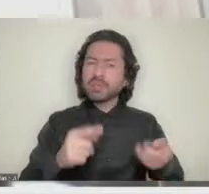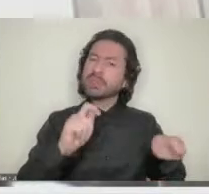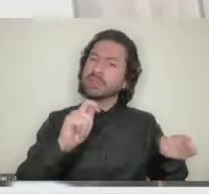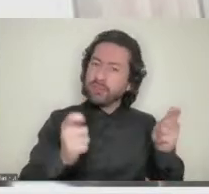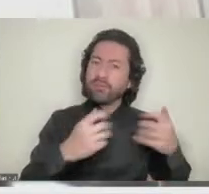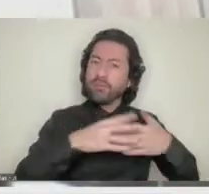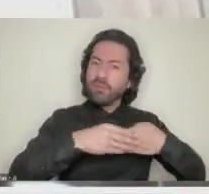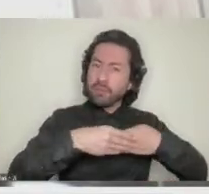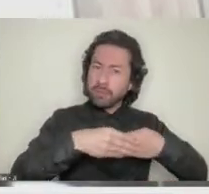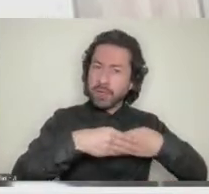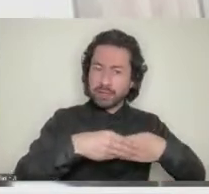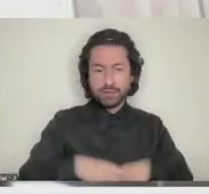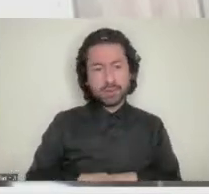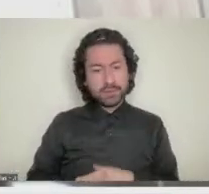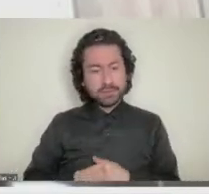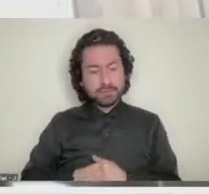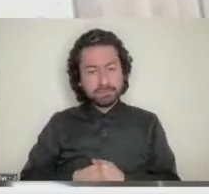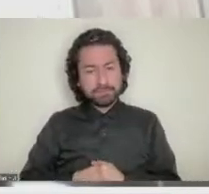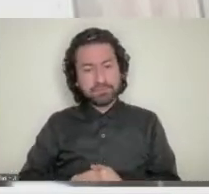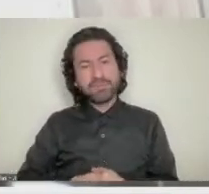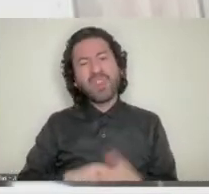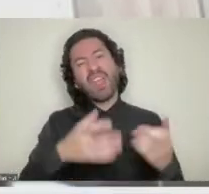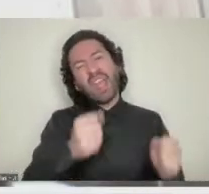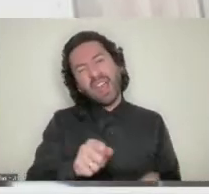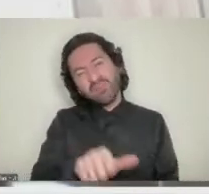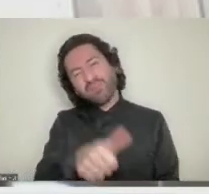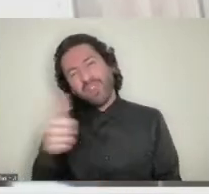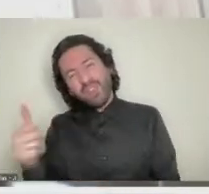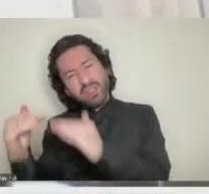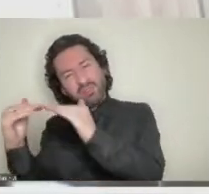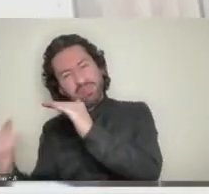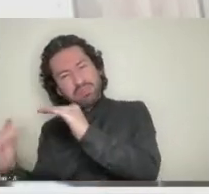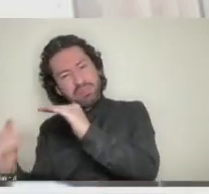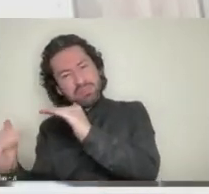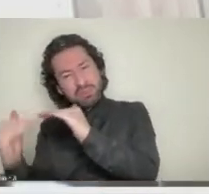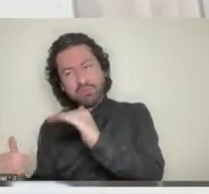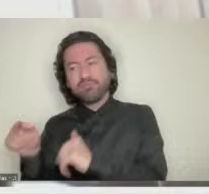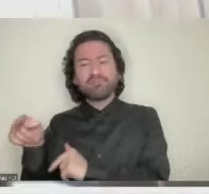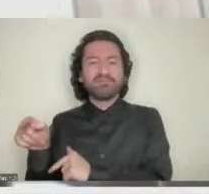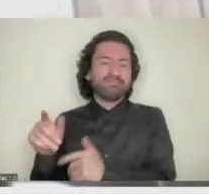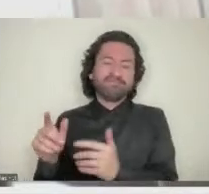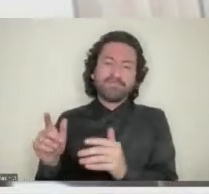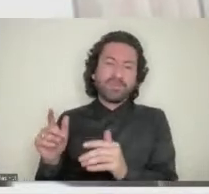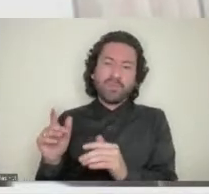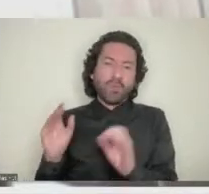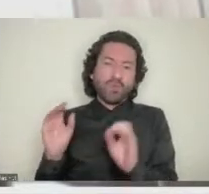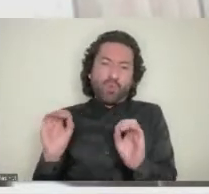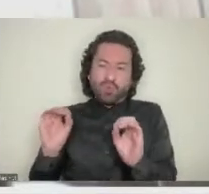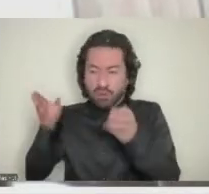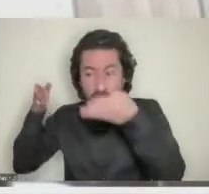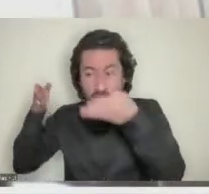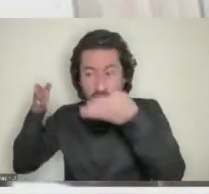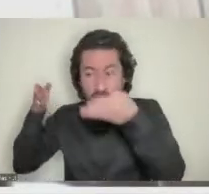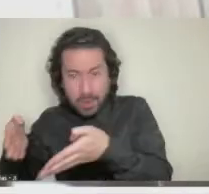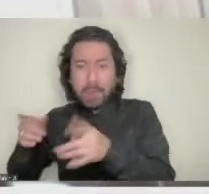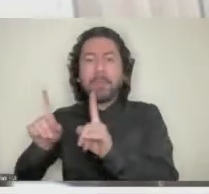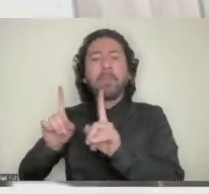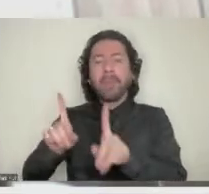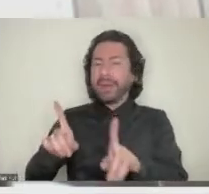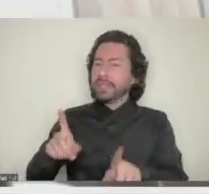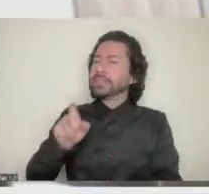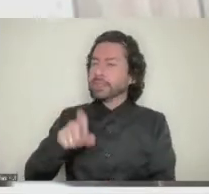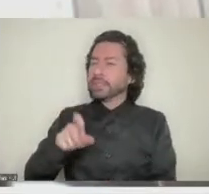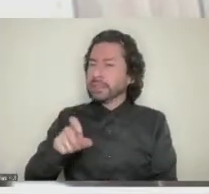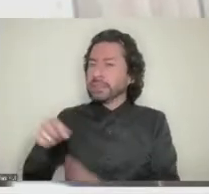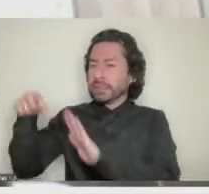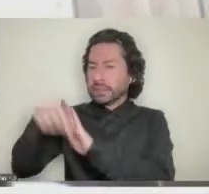do with the autonomy of those schools. And there are other gaps that are not addressed and where we need to